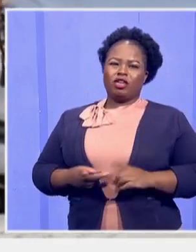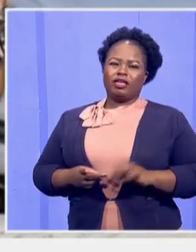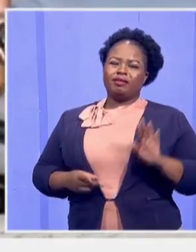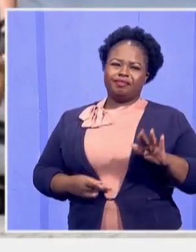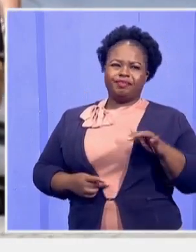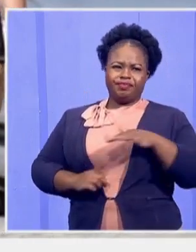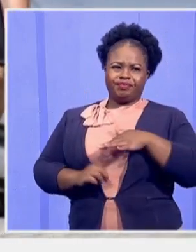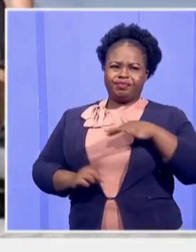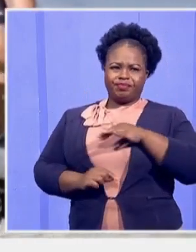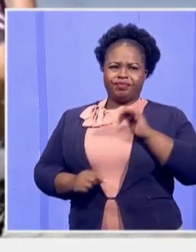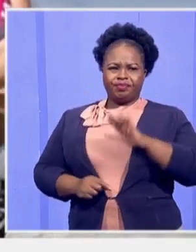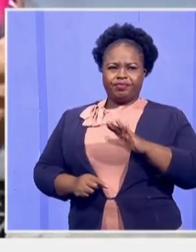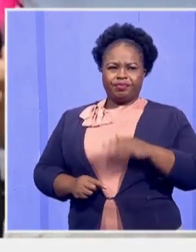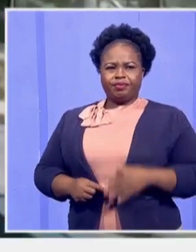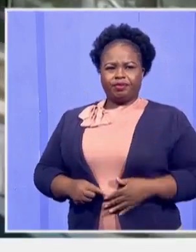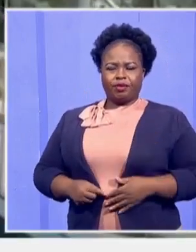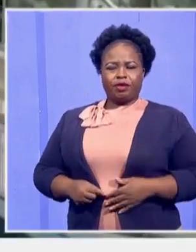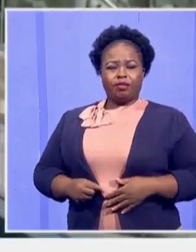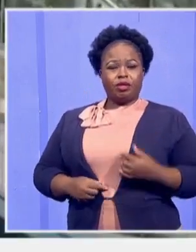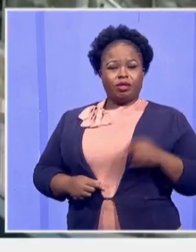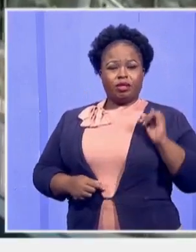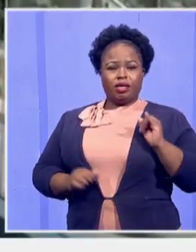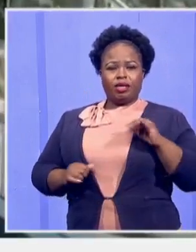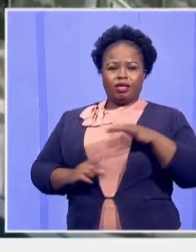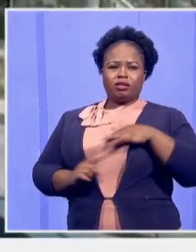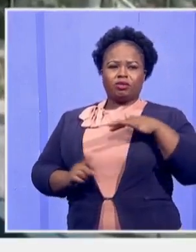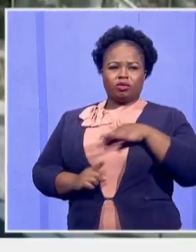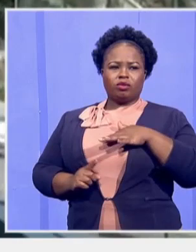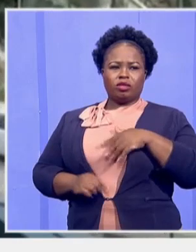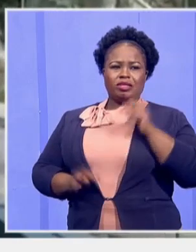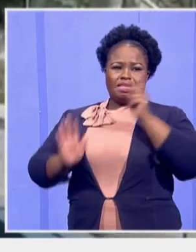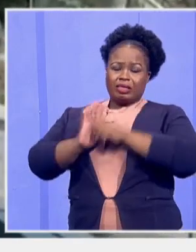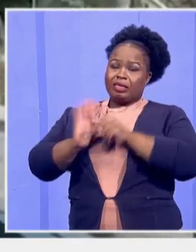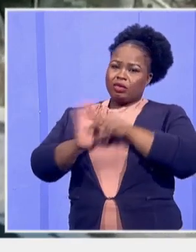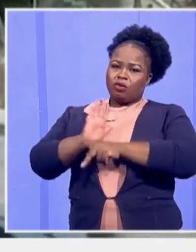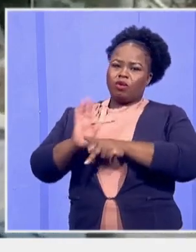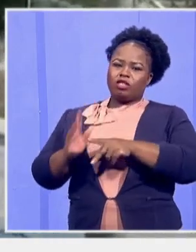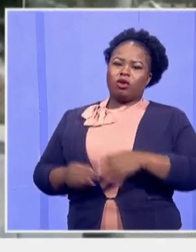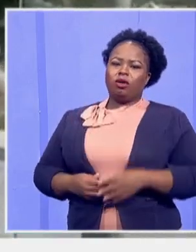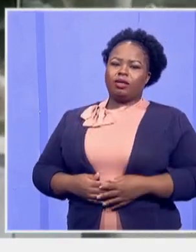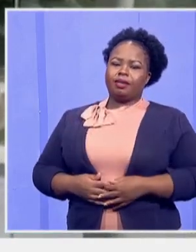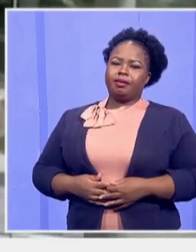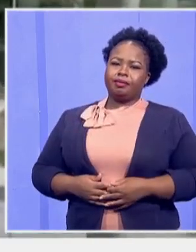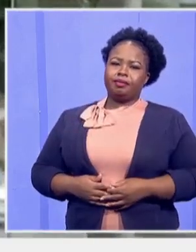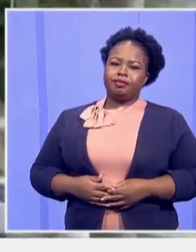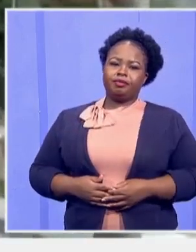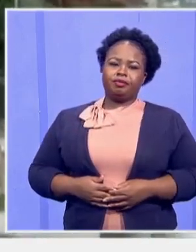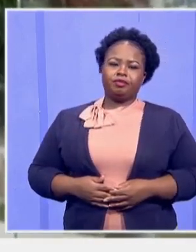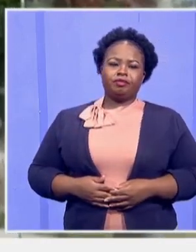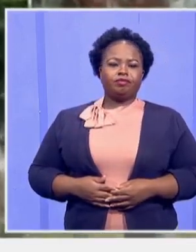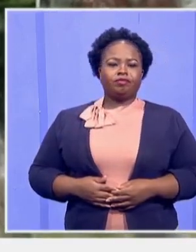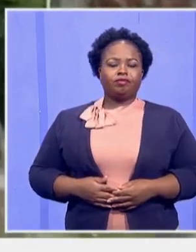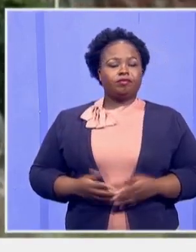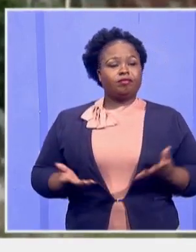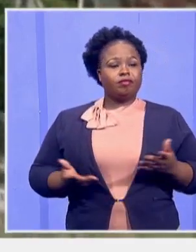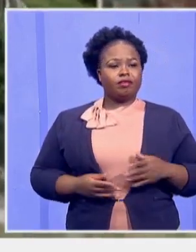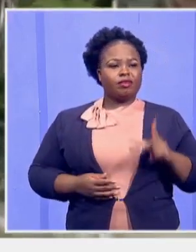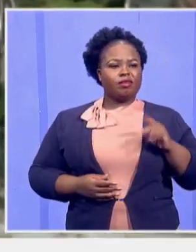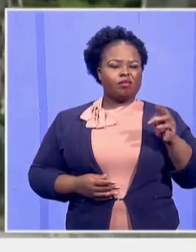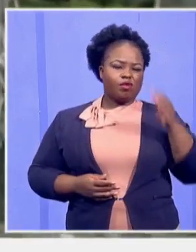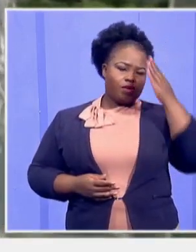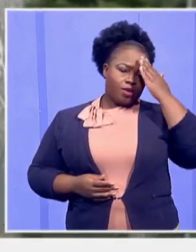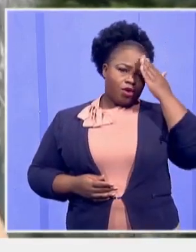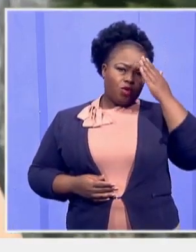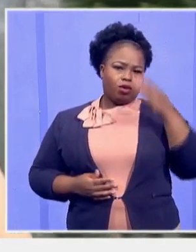Sharon, thank you for joining us. How dire is the rhino poaching situation in the Eastern Cape? Kim, as you know, it is actually